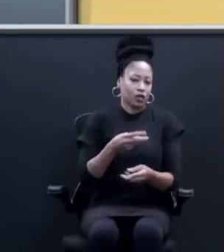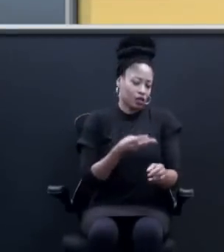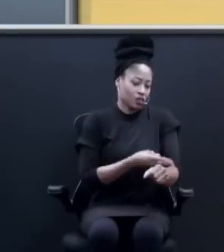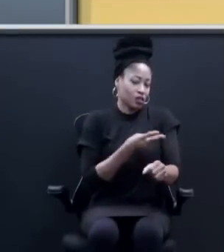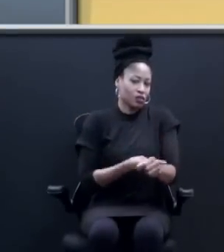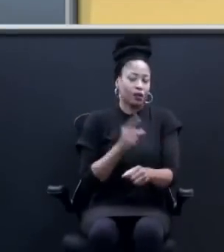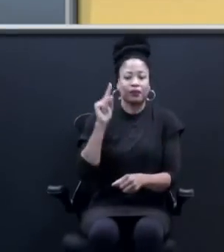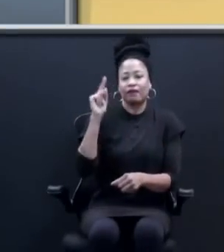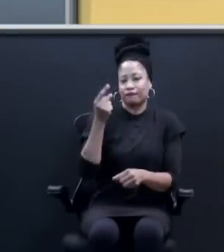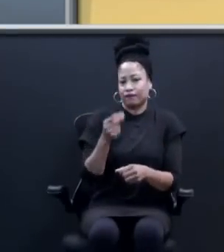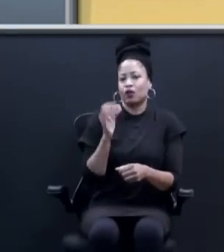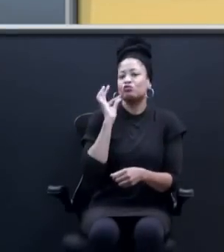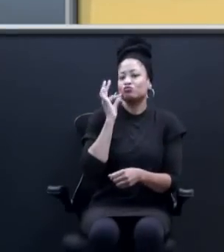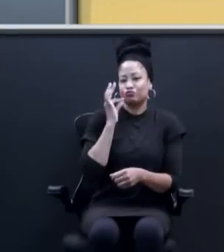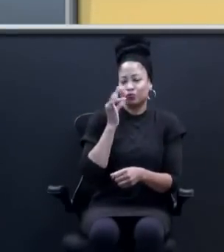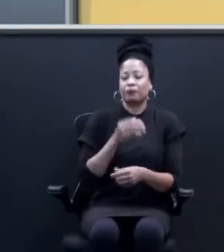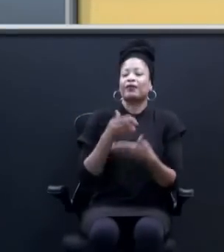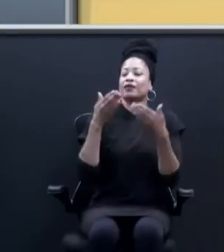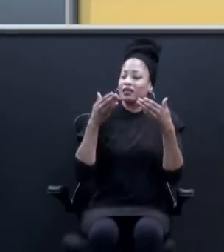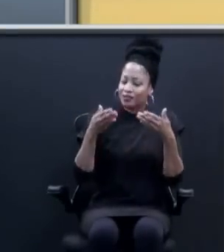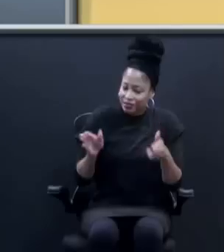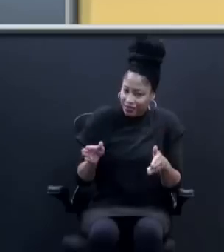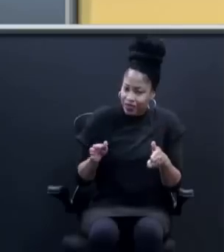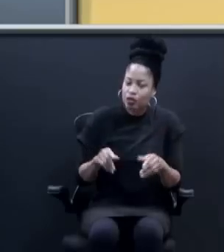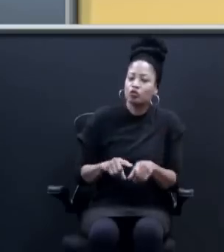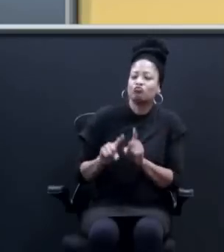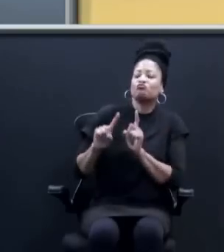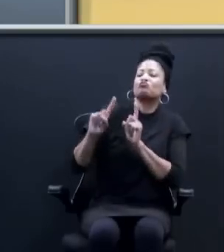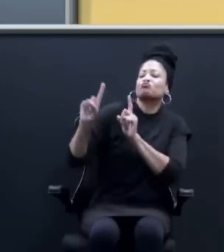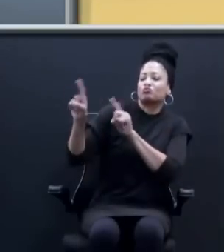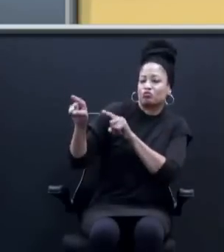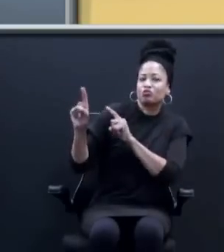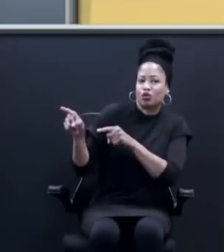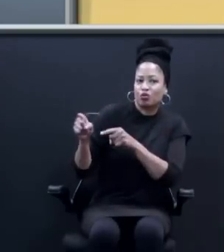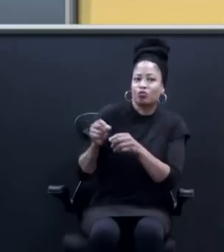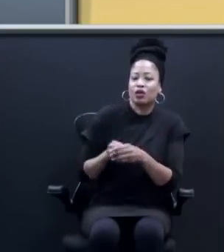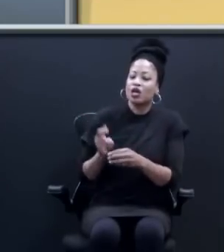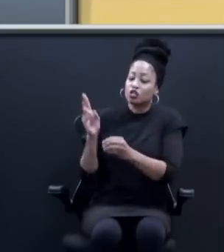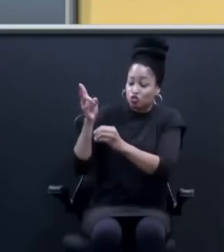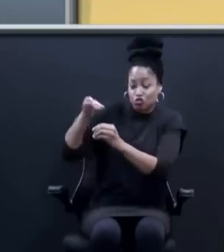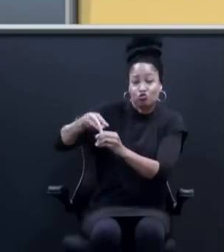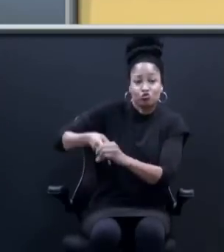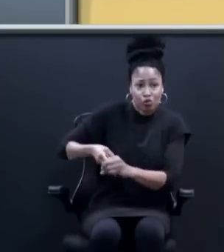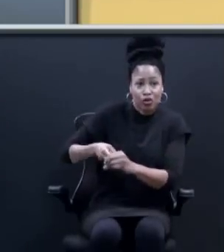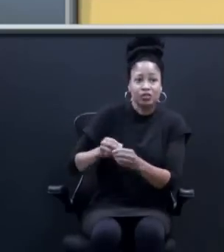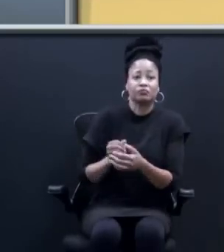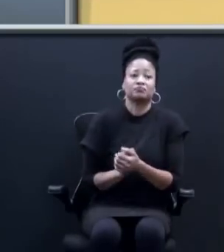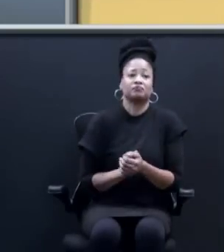Then you can go and participate. Who does this